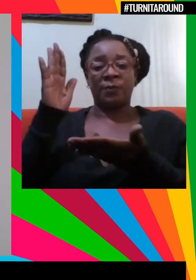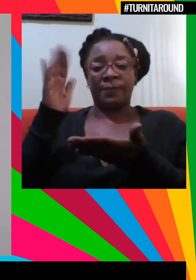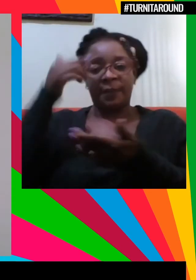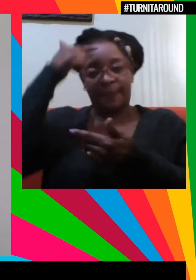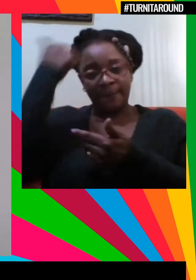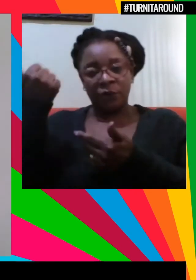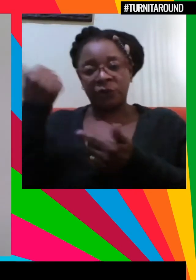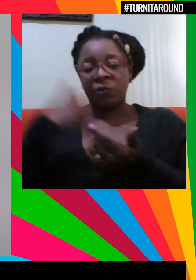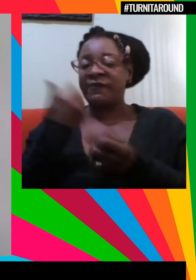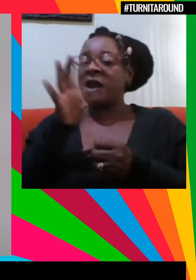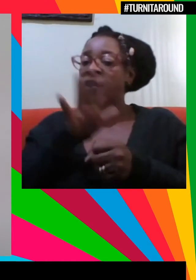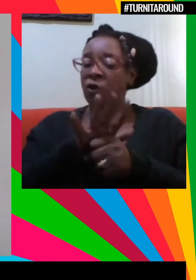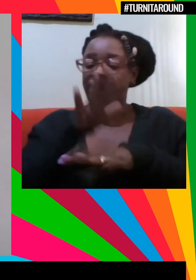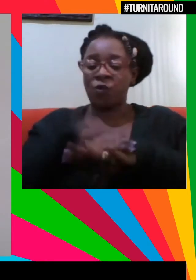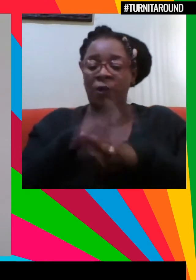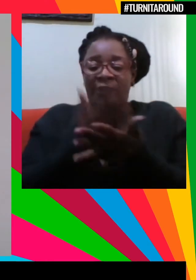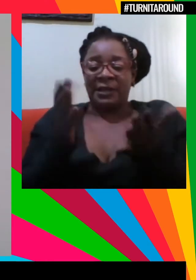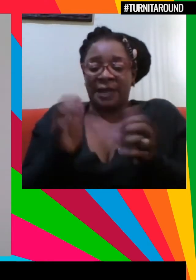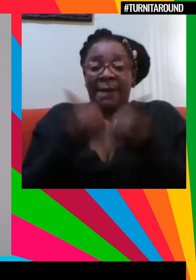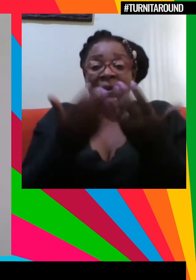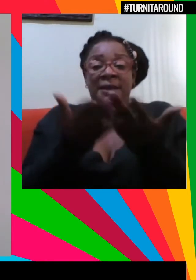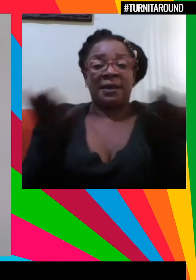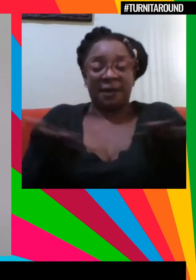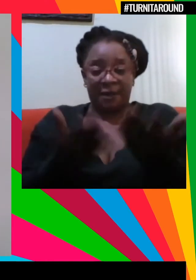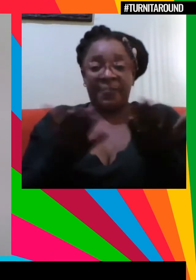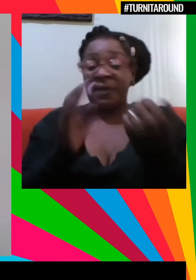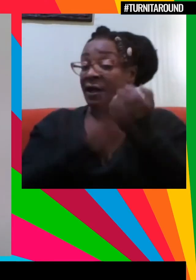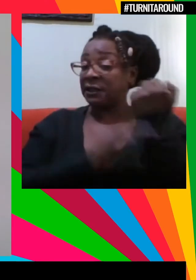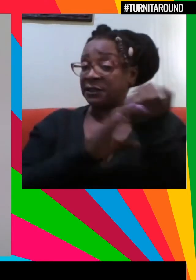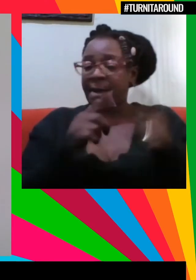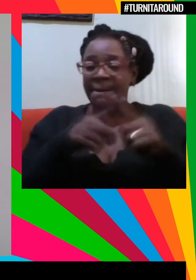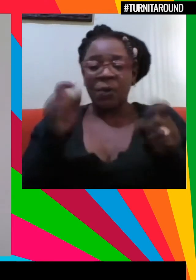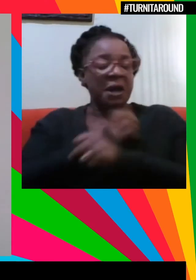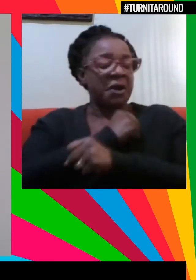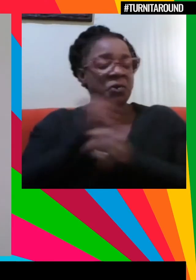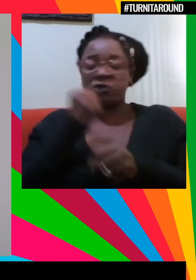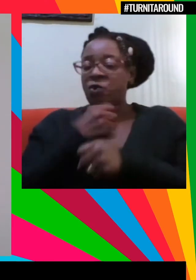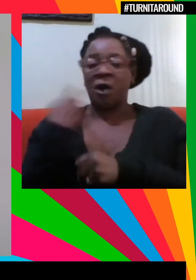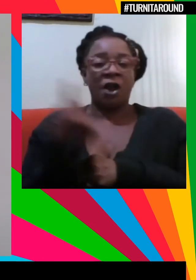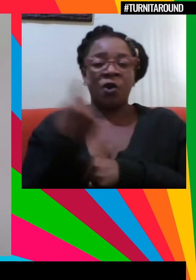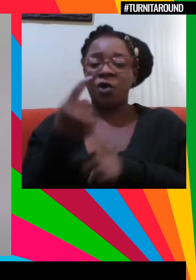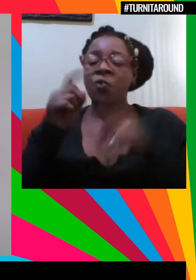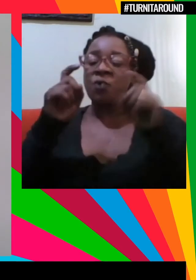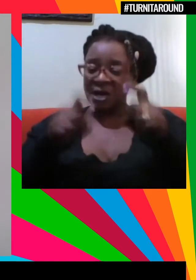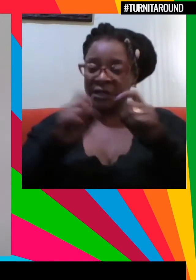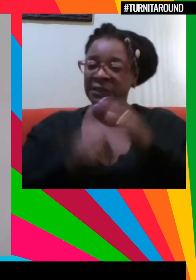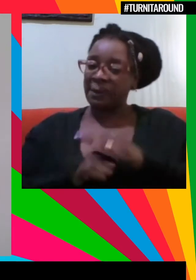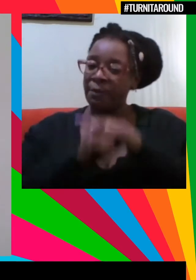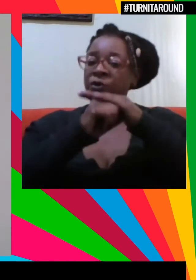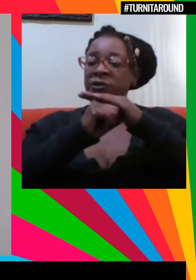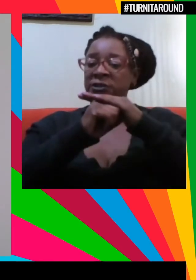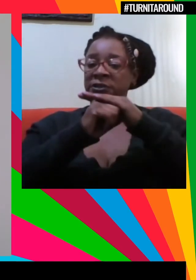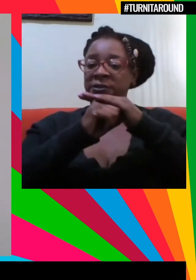are a lot of great things that is happening here in the country, but we can't do it alone. We need the support, the assistance of these